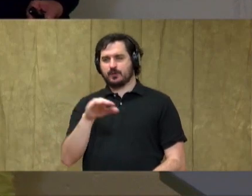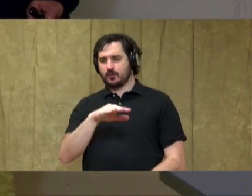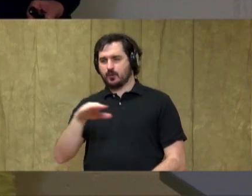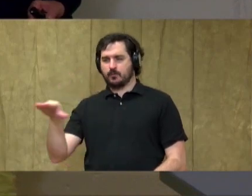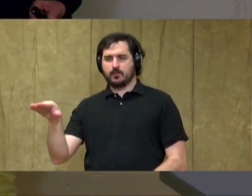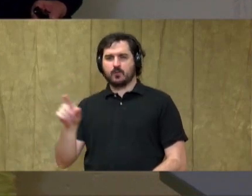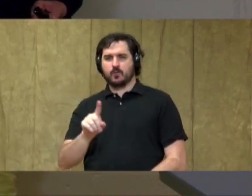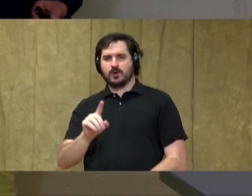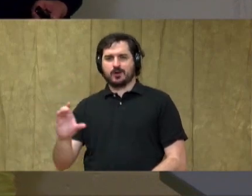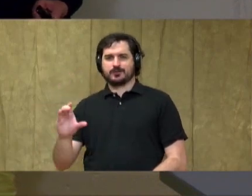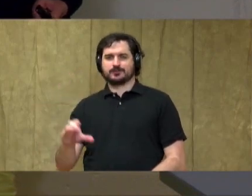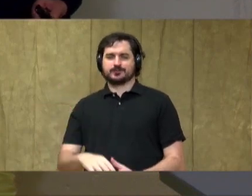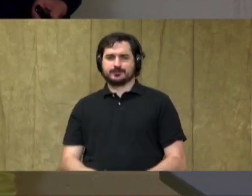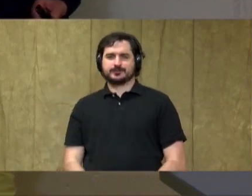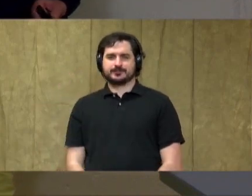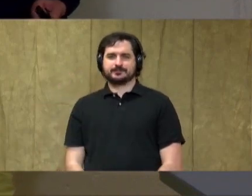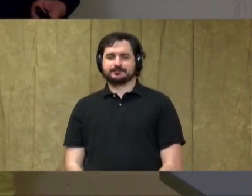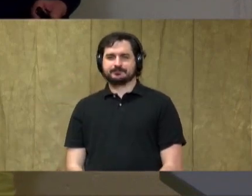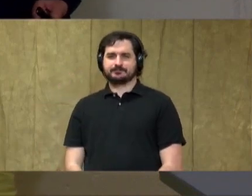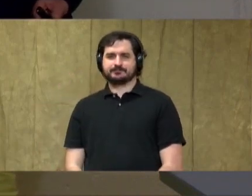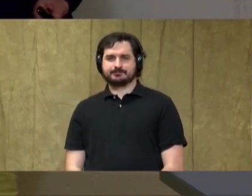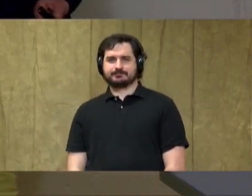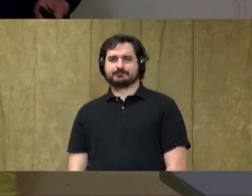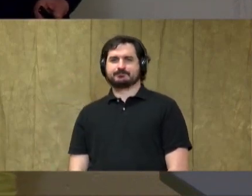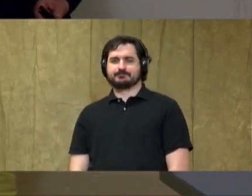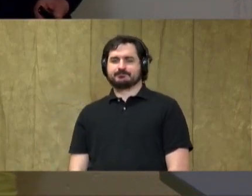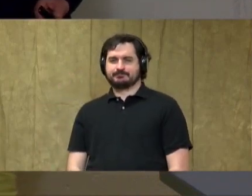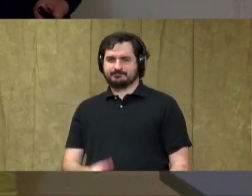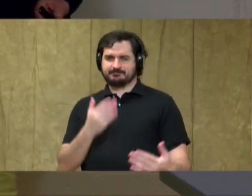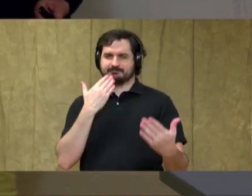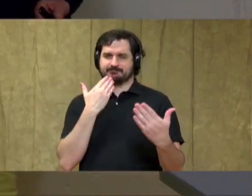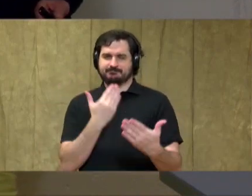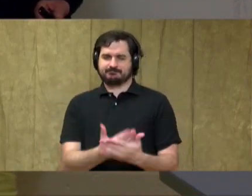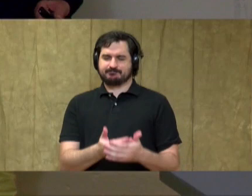76/100. Very good.